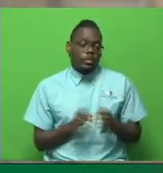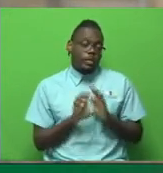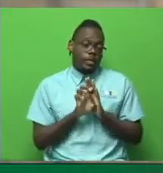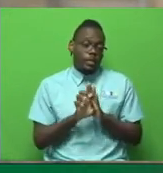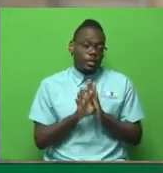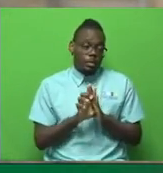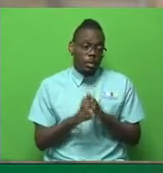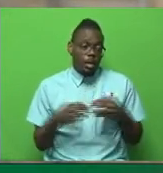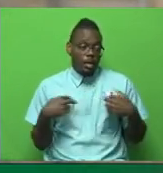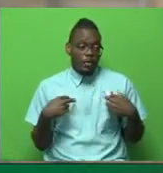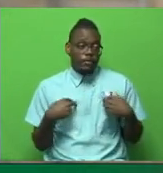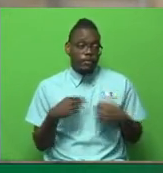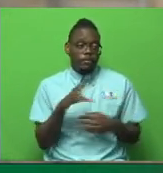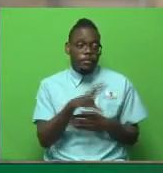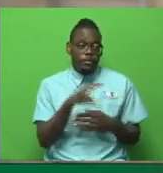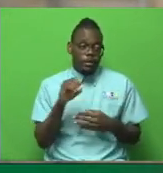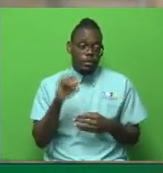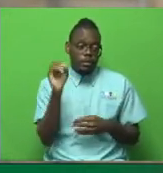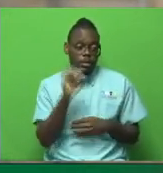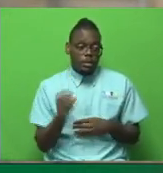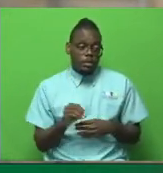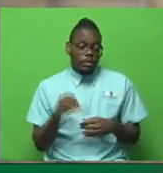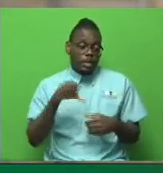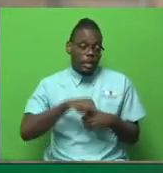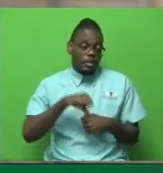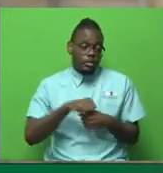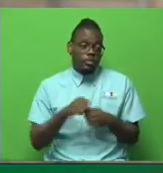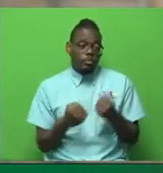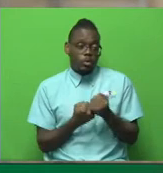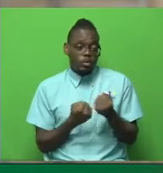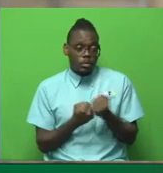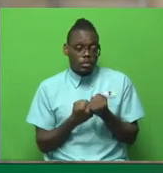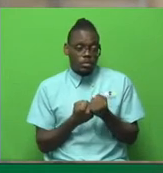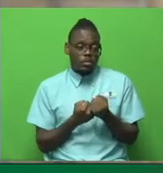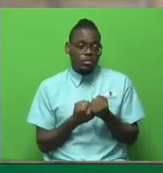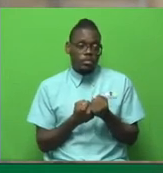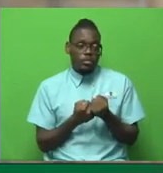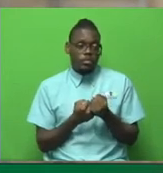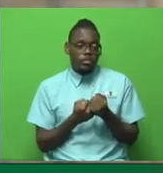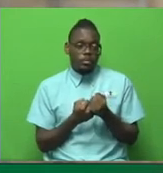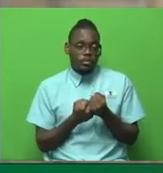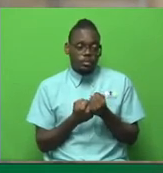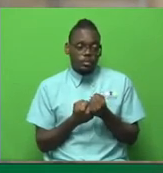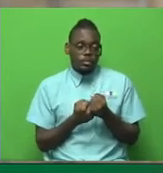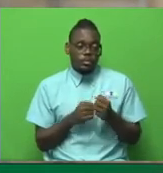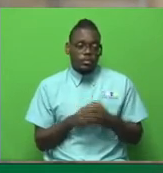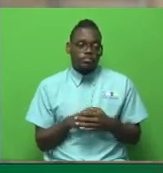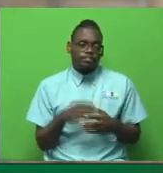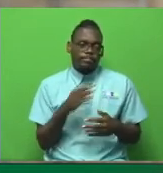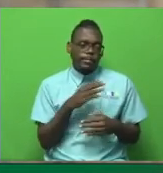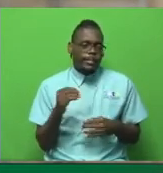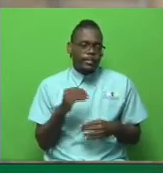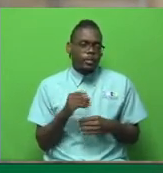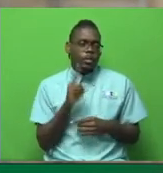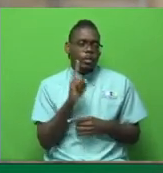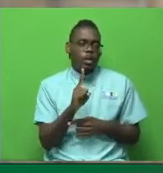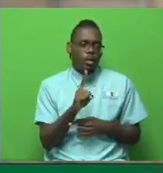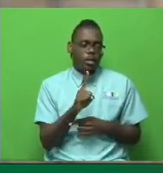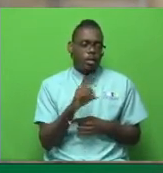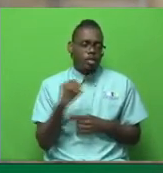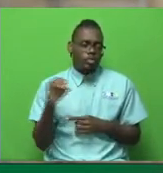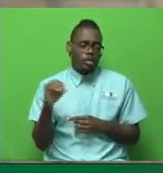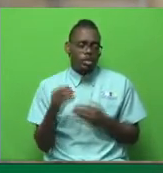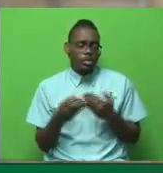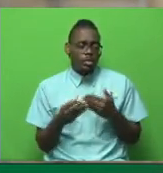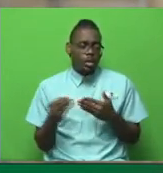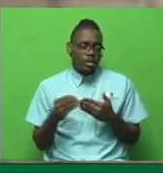50 subsidy on fuel if you are driving a motor vehicle that costs you 100 to fill the tank that means that the state would be